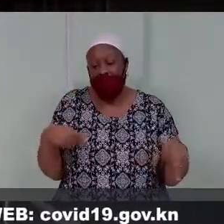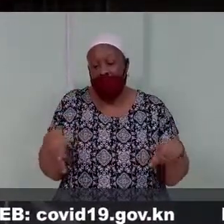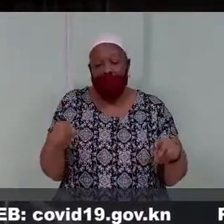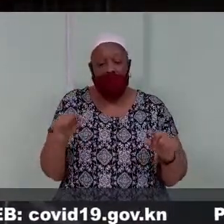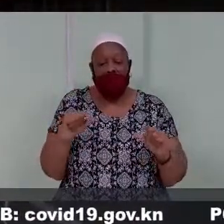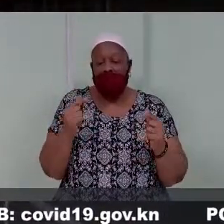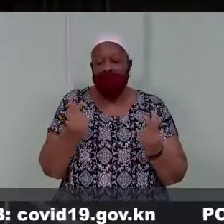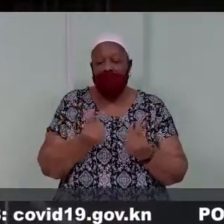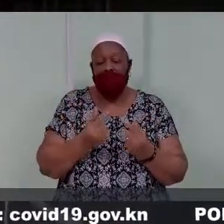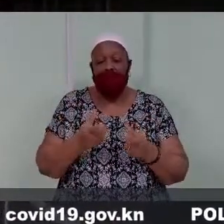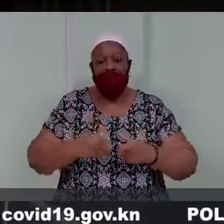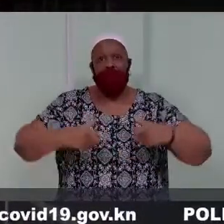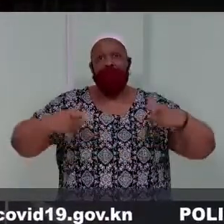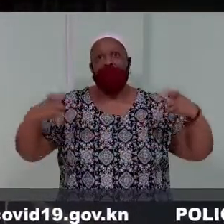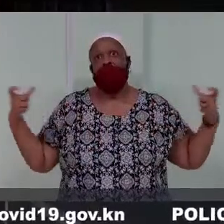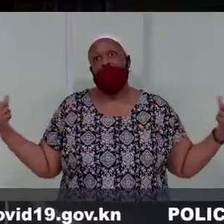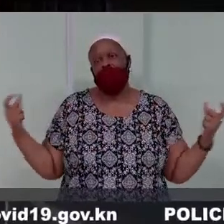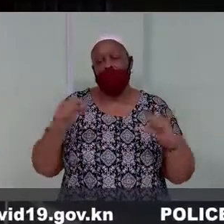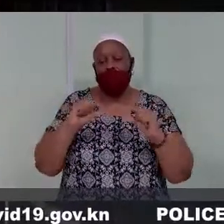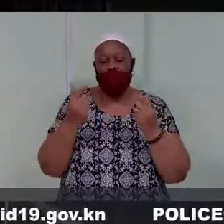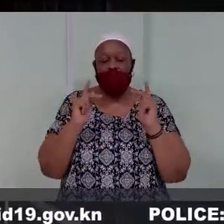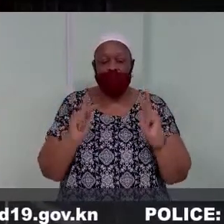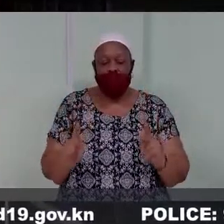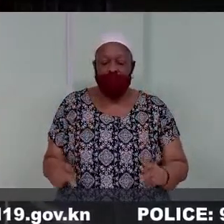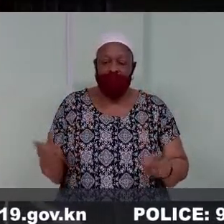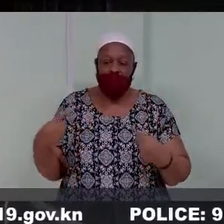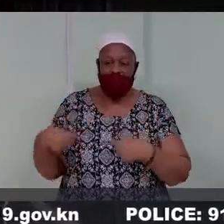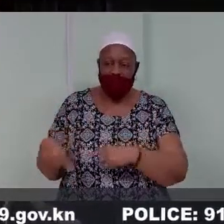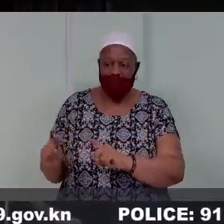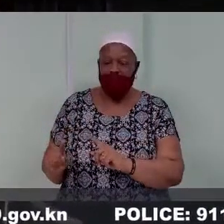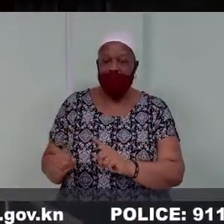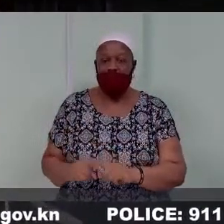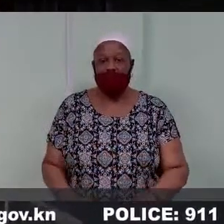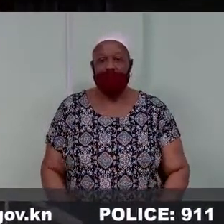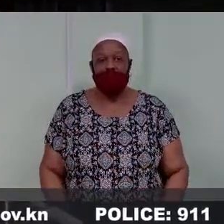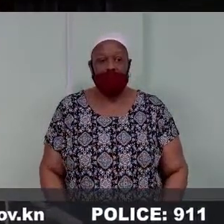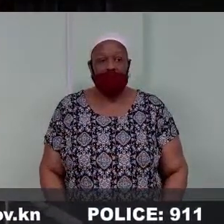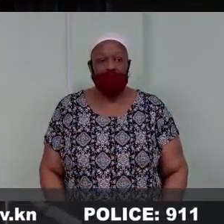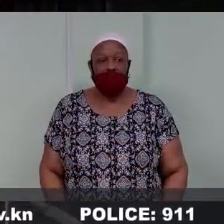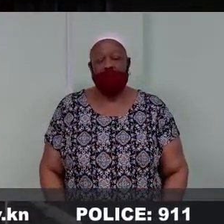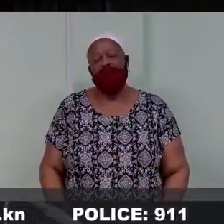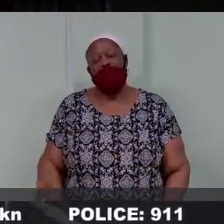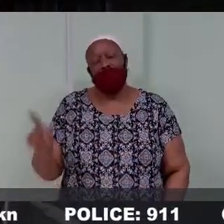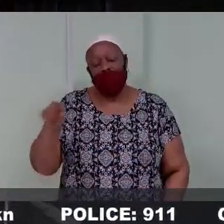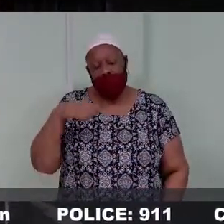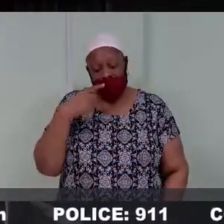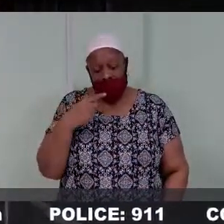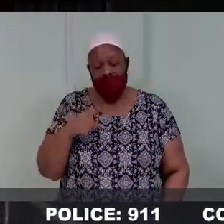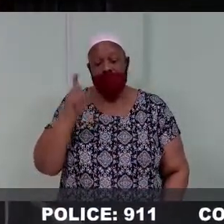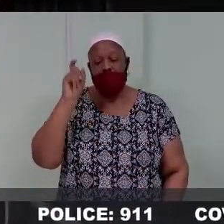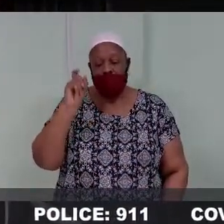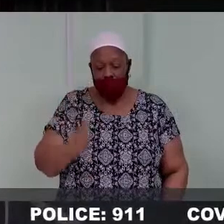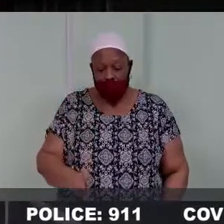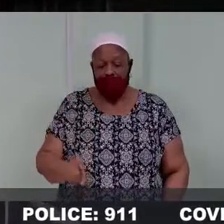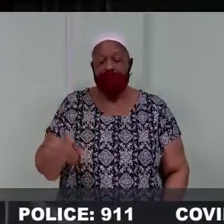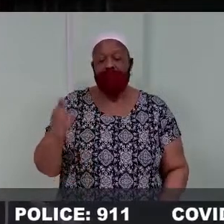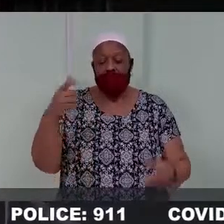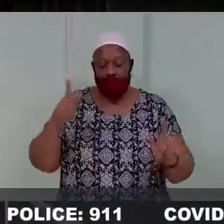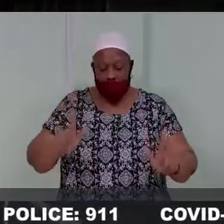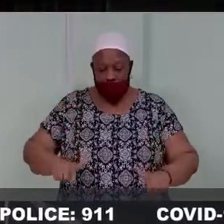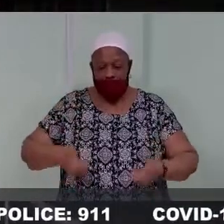go on? Now, we've always heard that we have to learn to live with COVID. Life still has to go